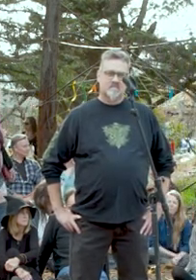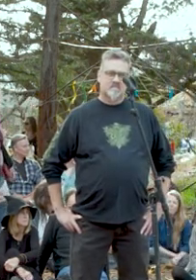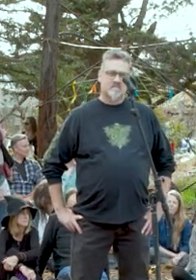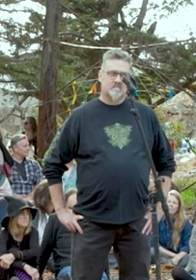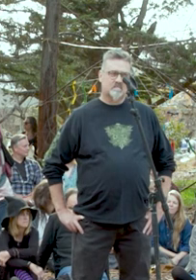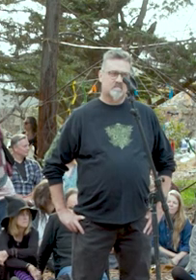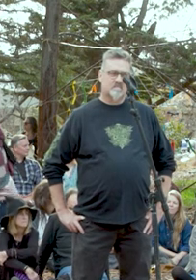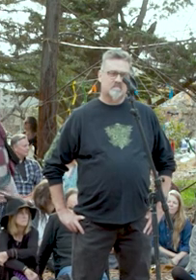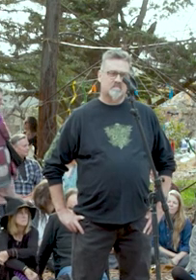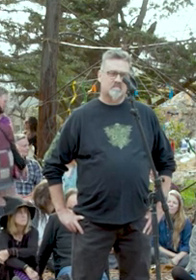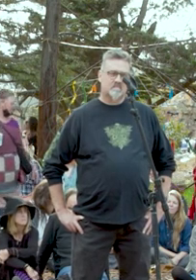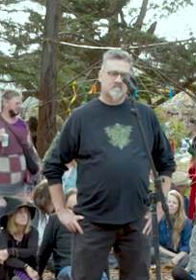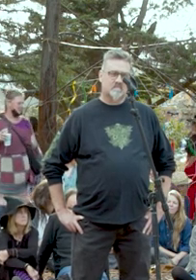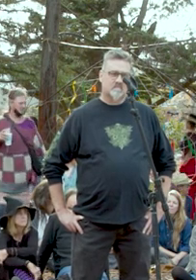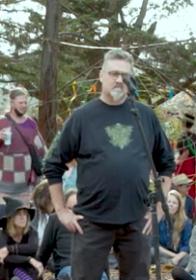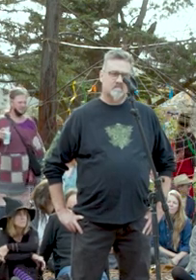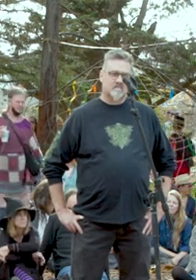Kai Mama,